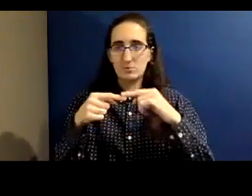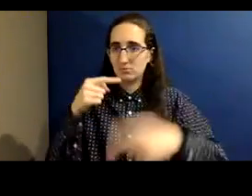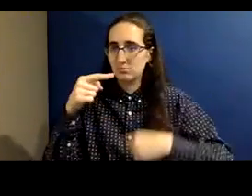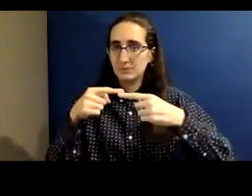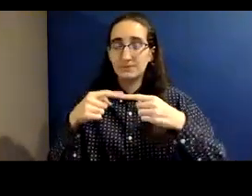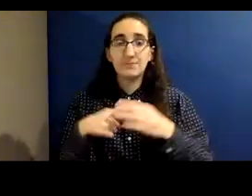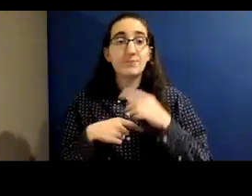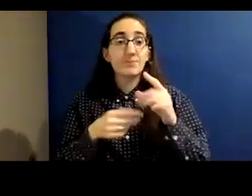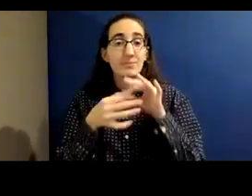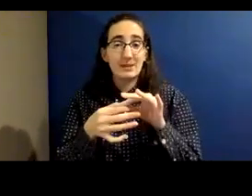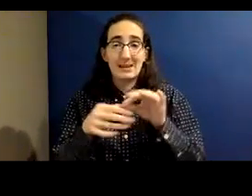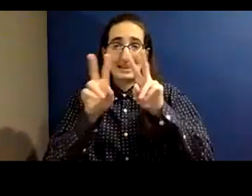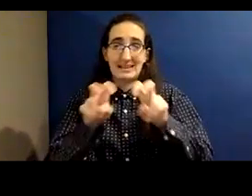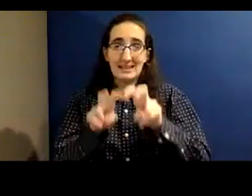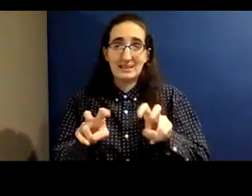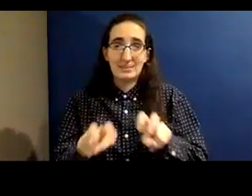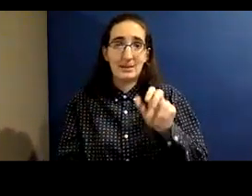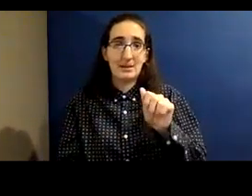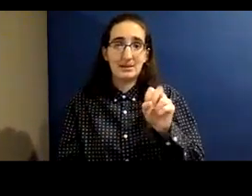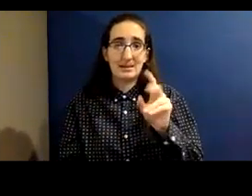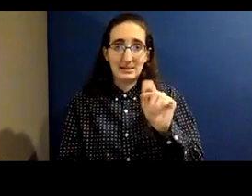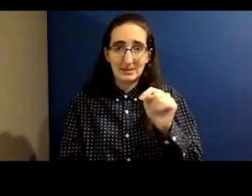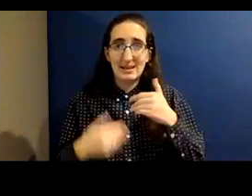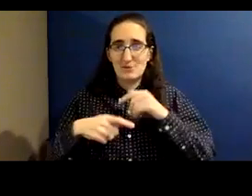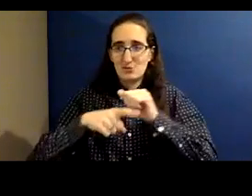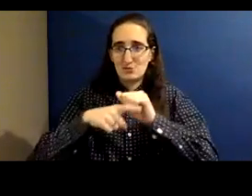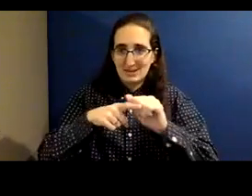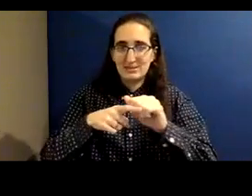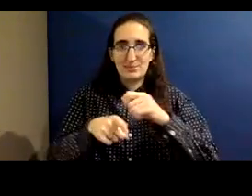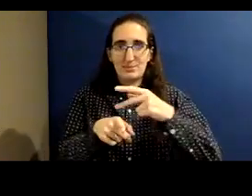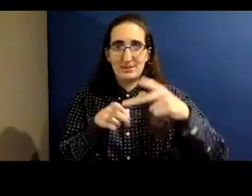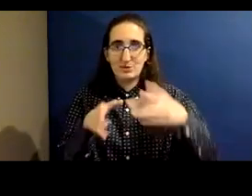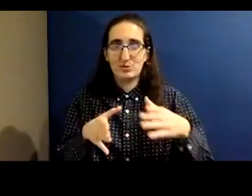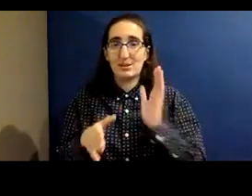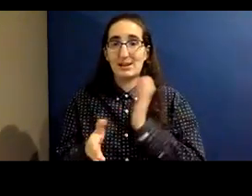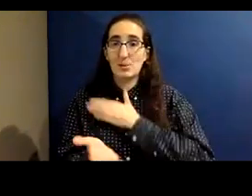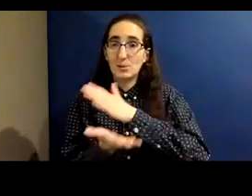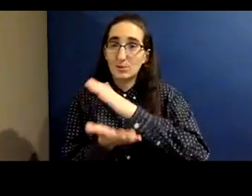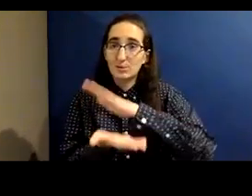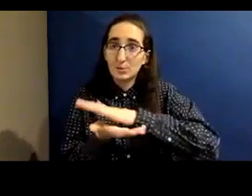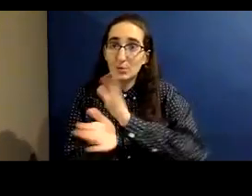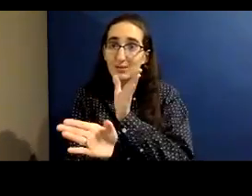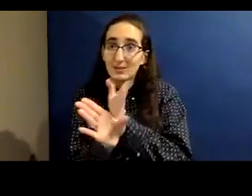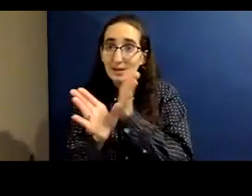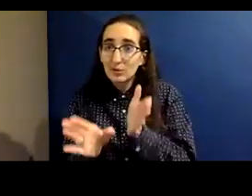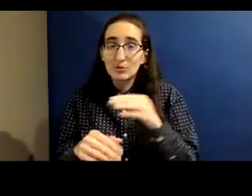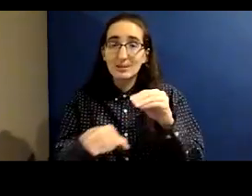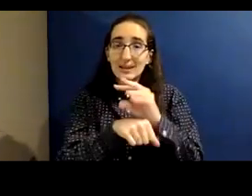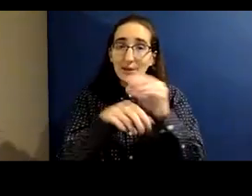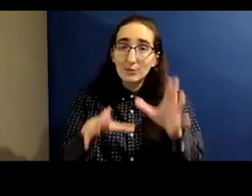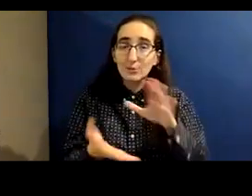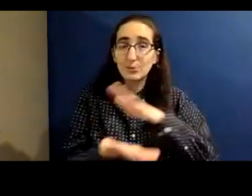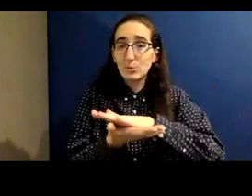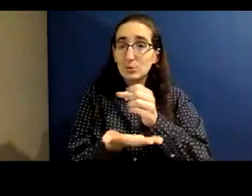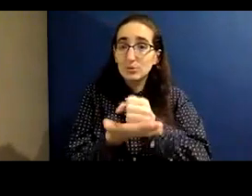As far as assessment, we have trained professionals in the schools, our school psychologists, school counselors, school social